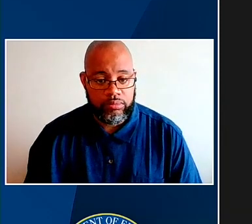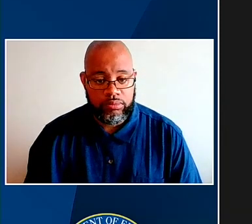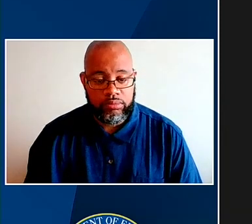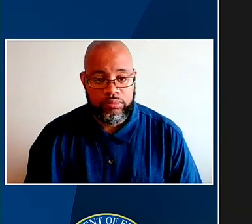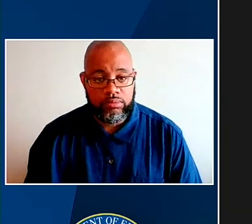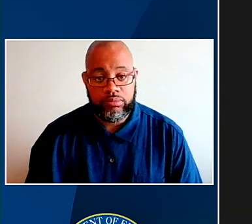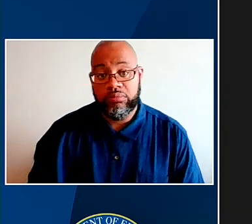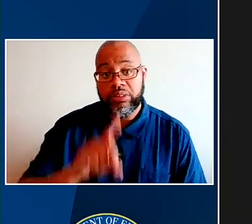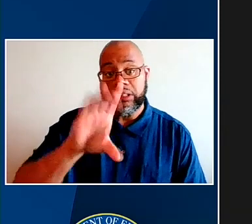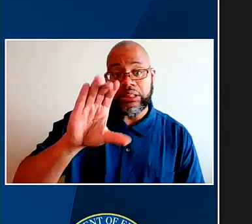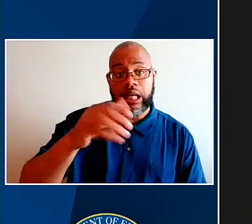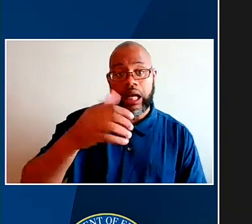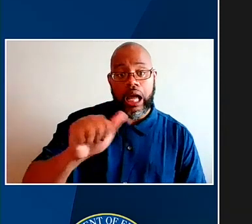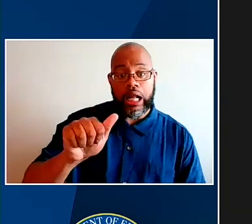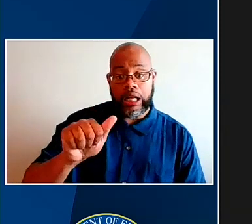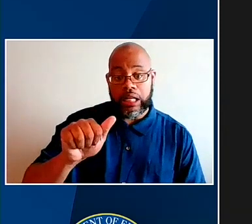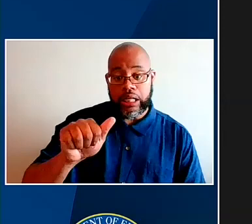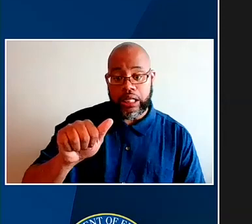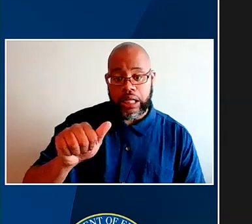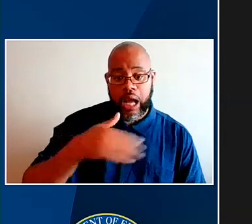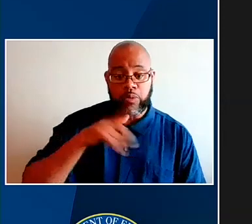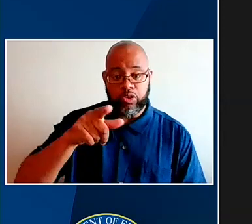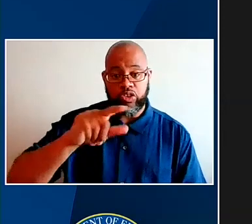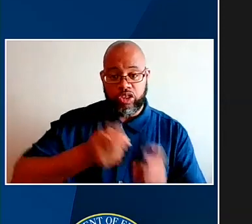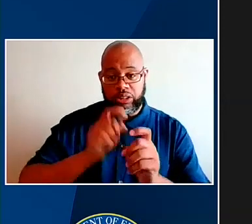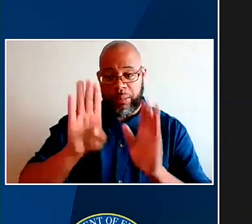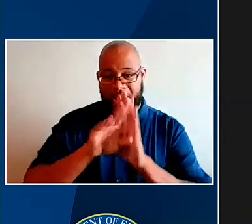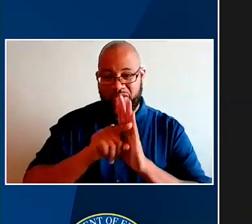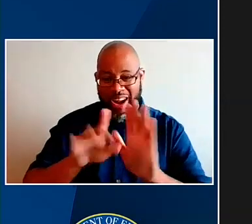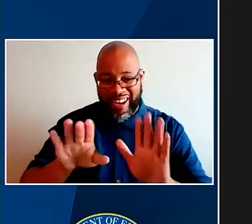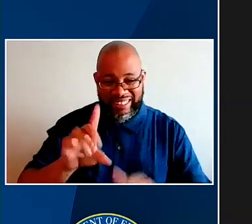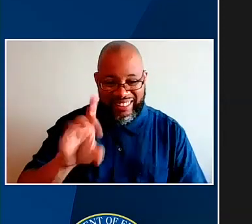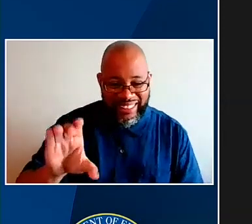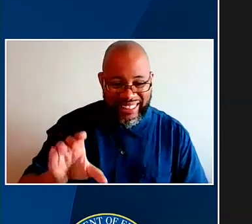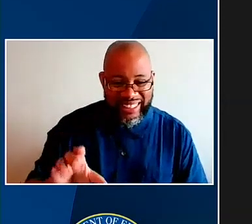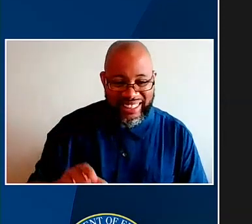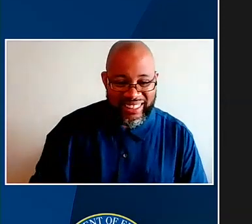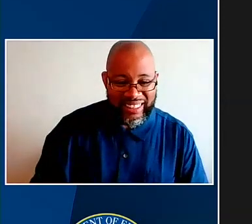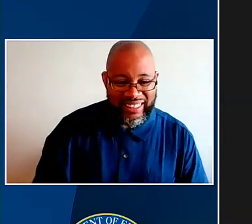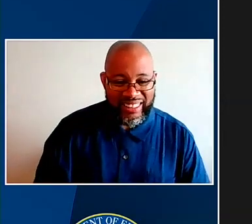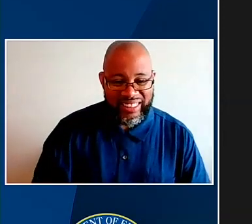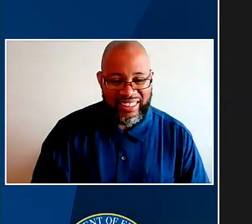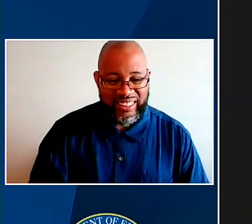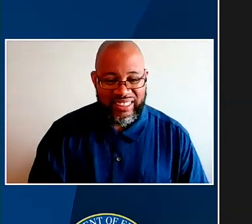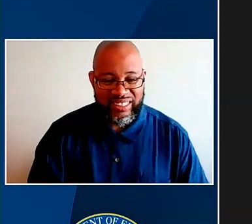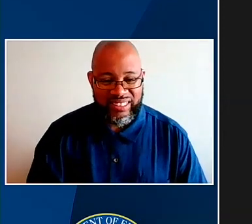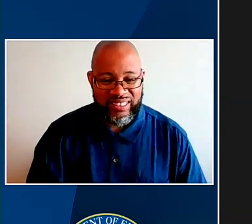DC, any, sorry, I appreciate you changing your background. Yeah, I got it this time, thank you.